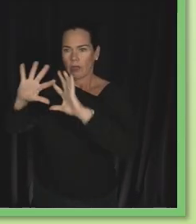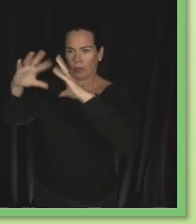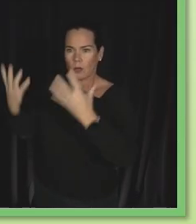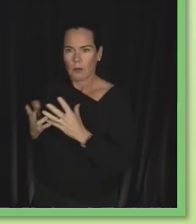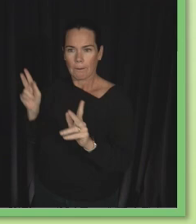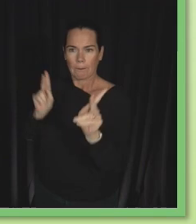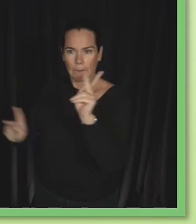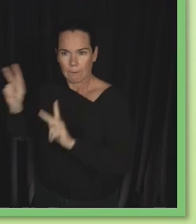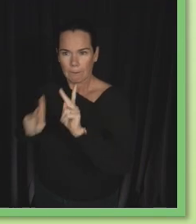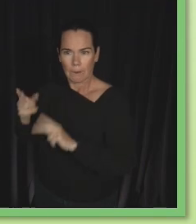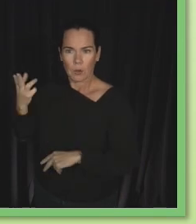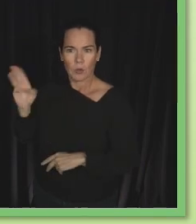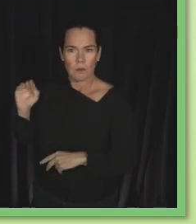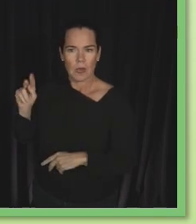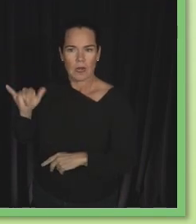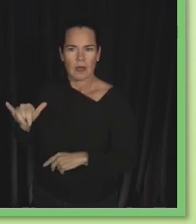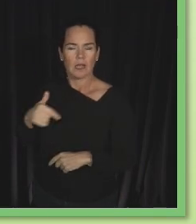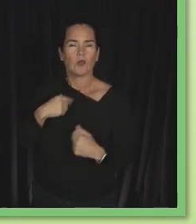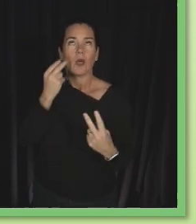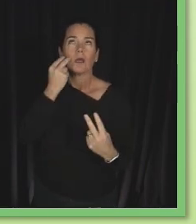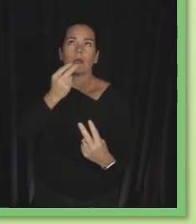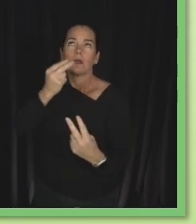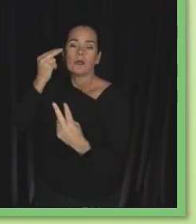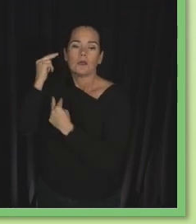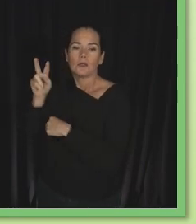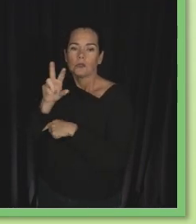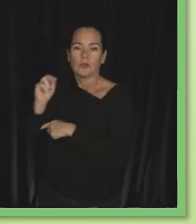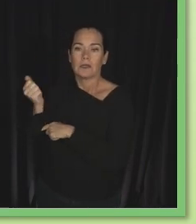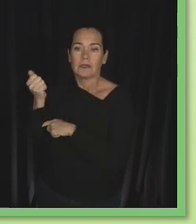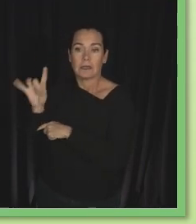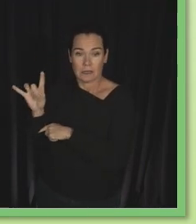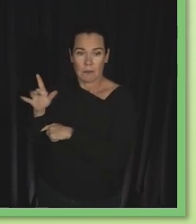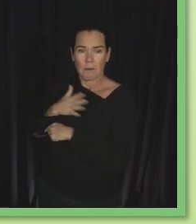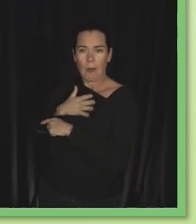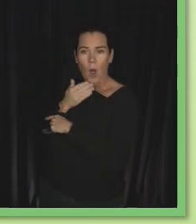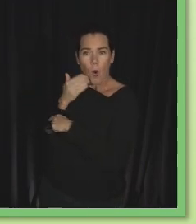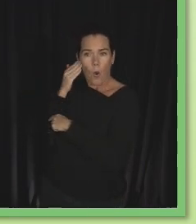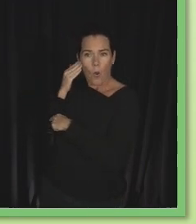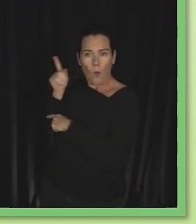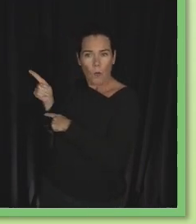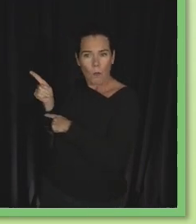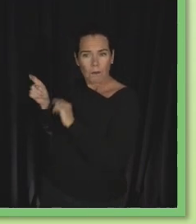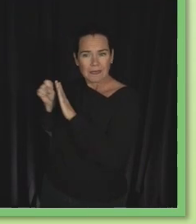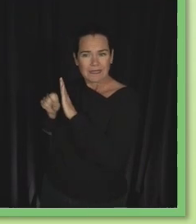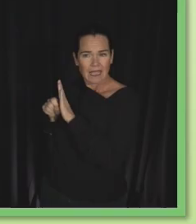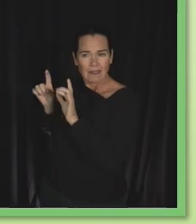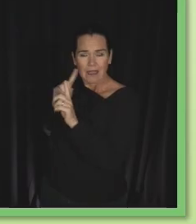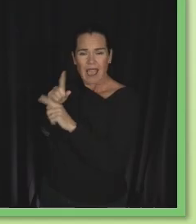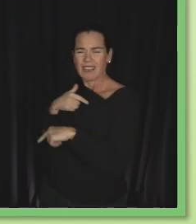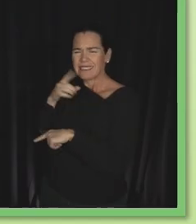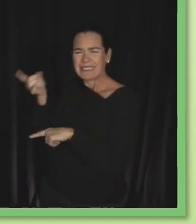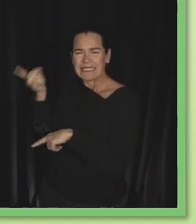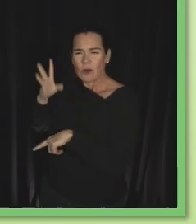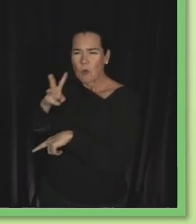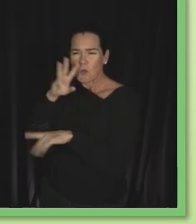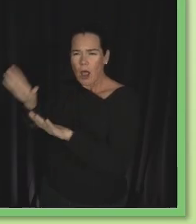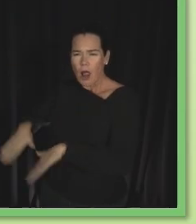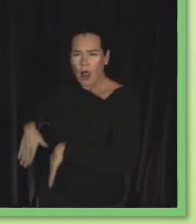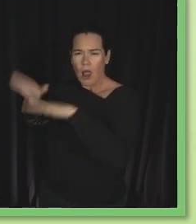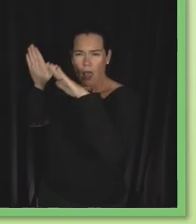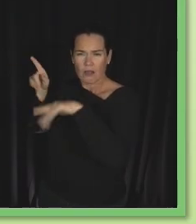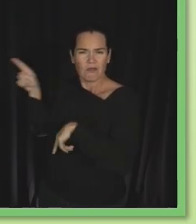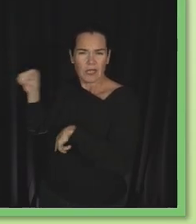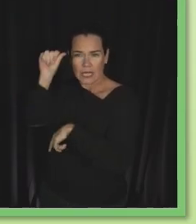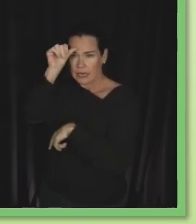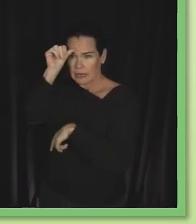state, Kerala, in India, was hit by one of the most devastating floods in its history. The